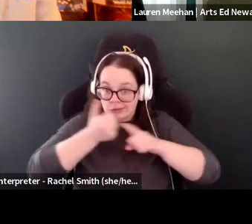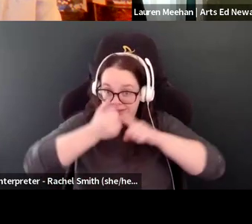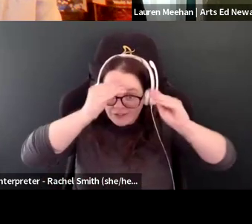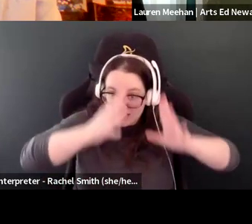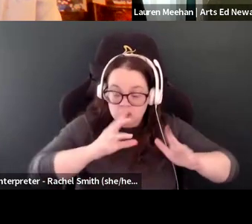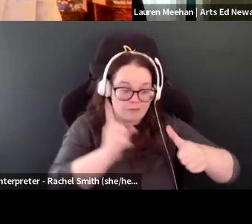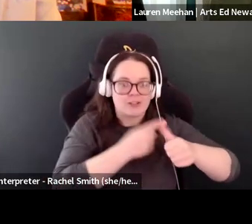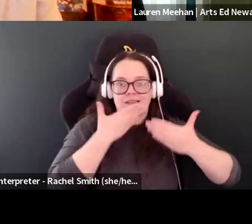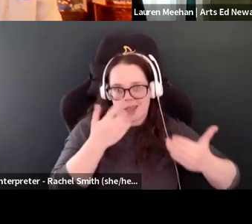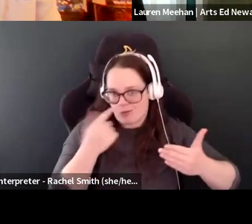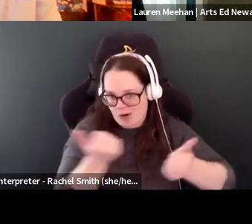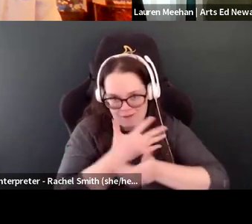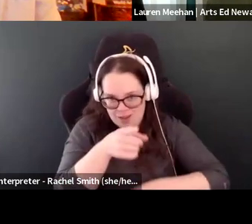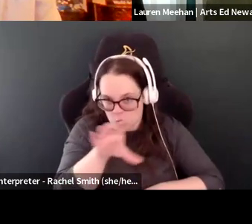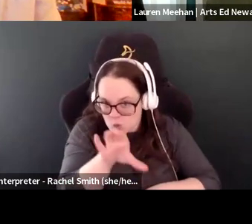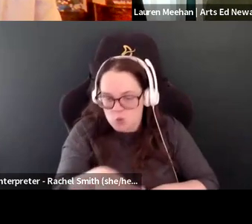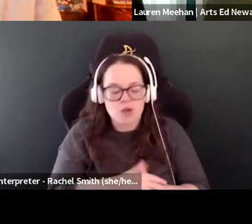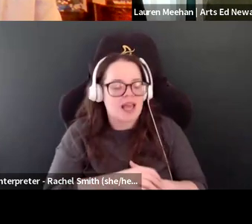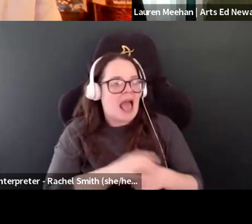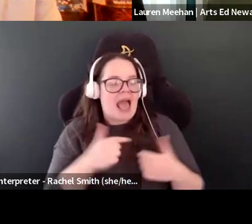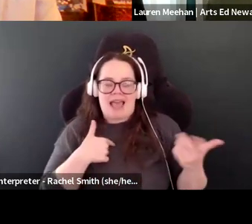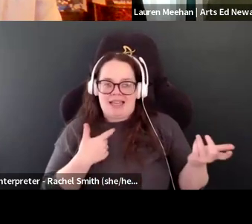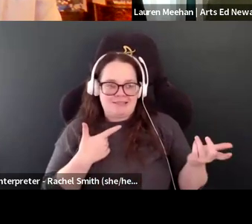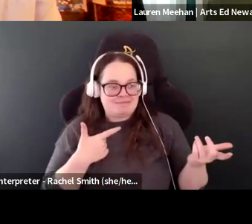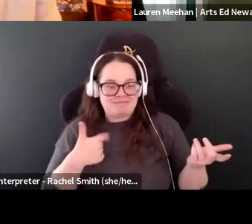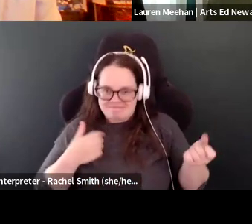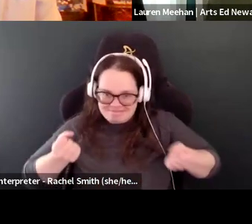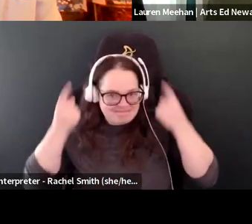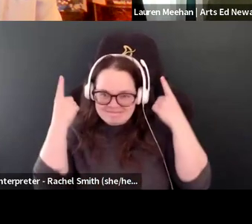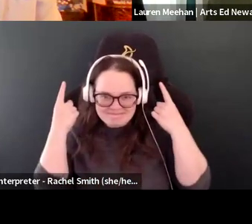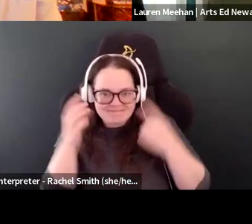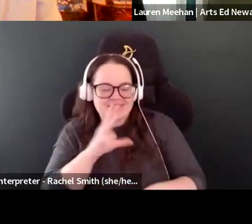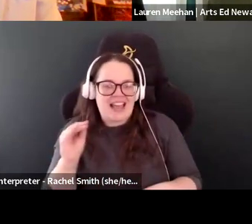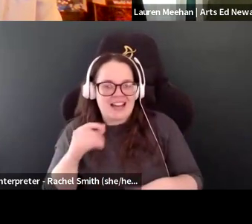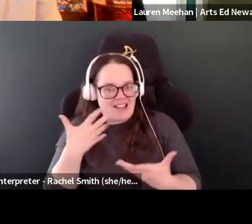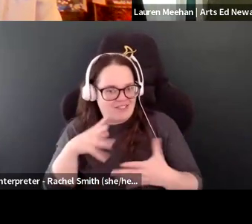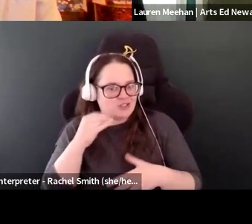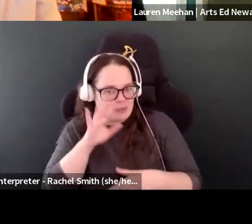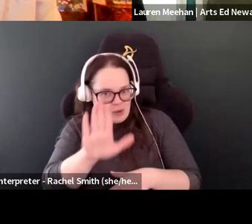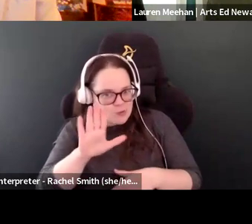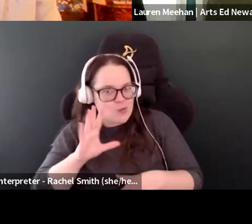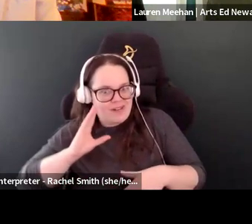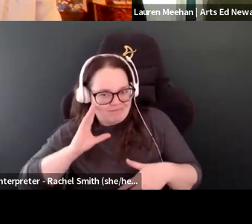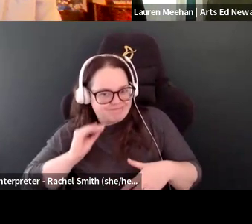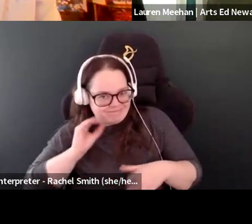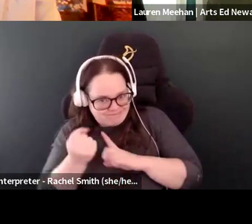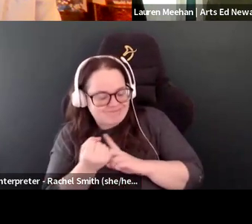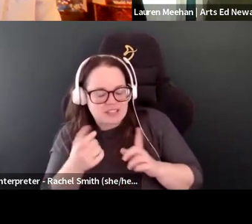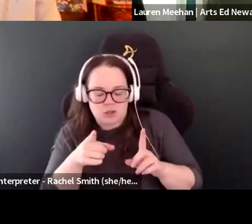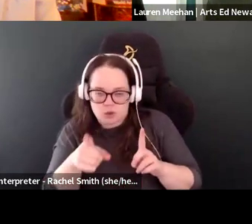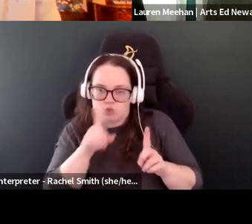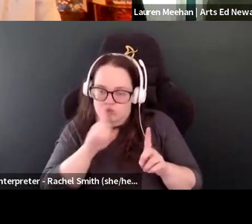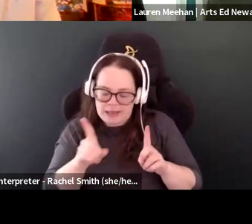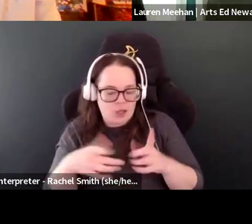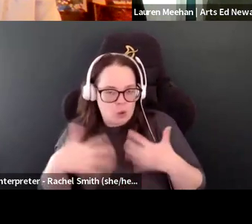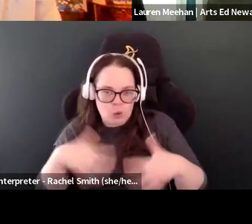for everything you do. I understand, and I've been in your shoes, and you really carry the